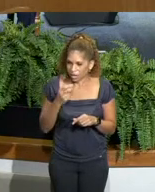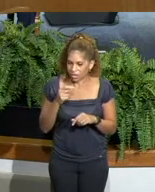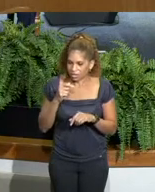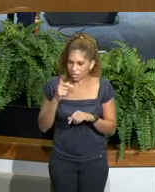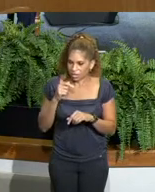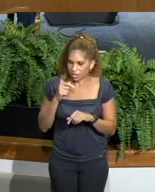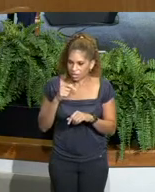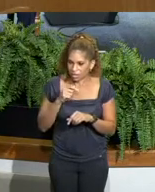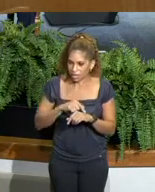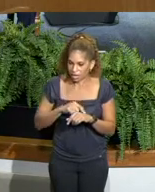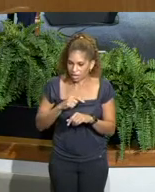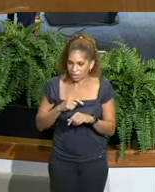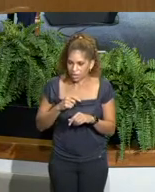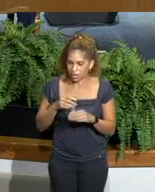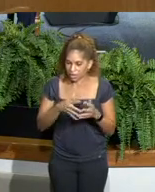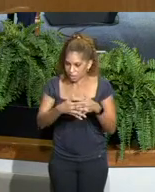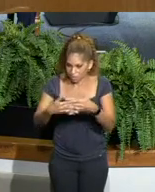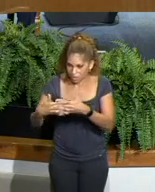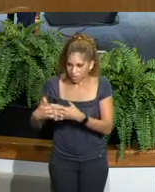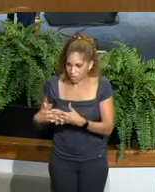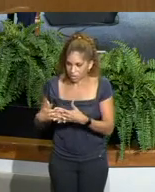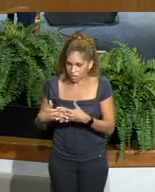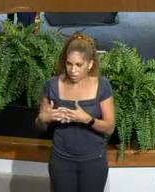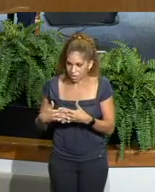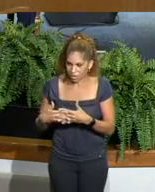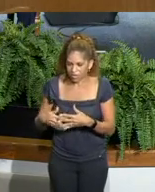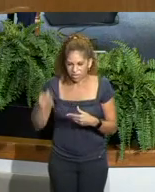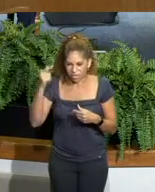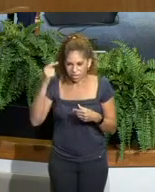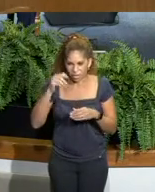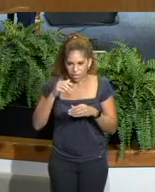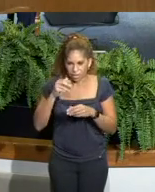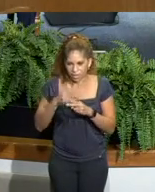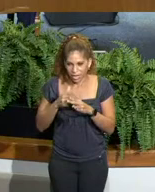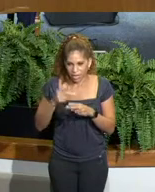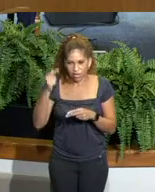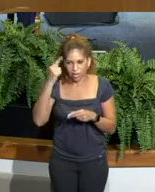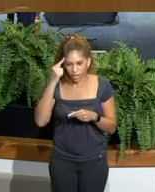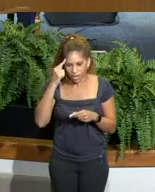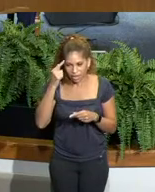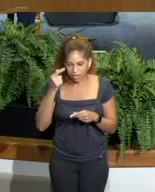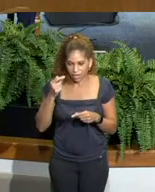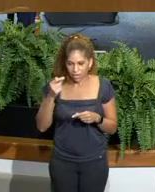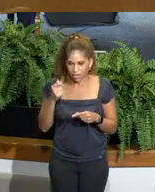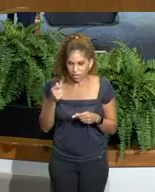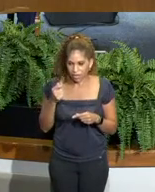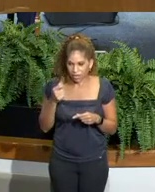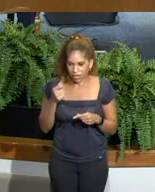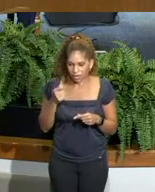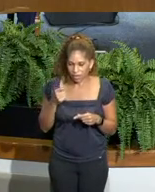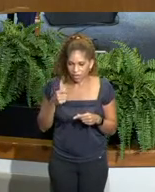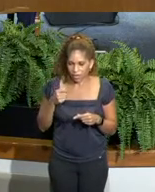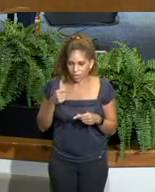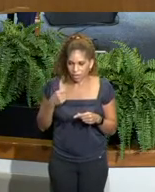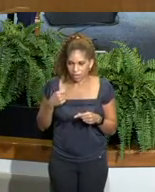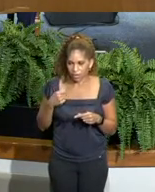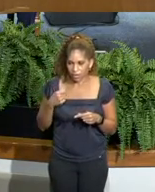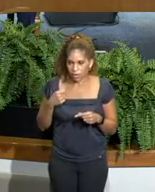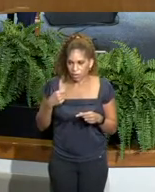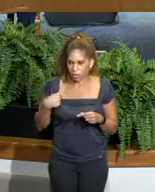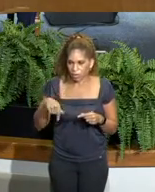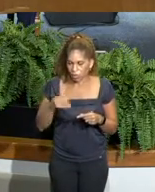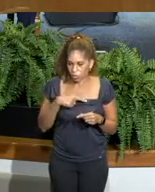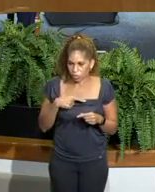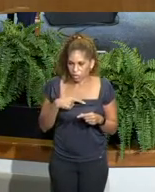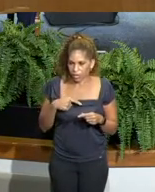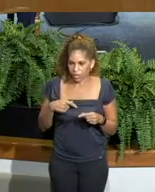It's called consciousness. Our refusal to have an economic theory that looks and sees that we are all integrated. We